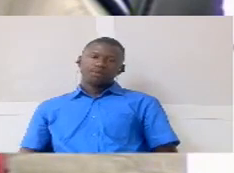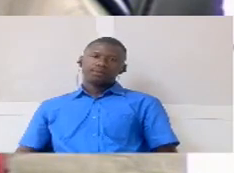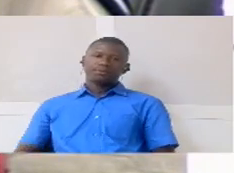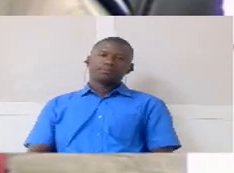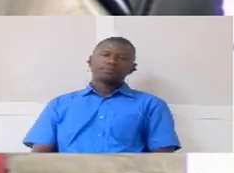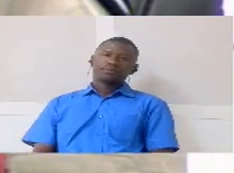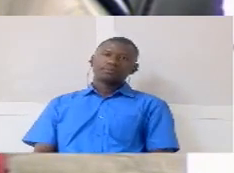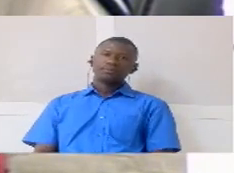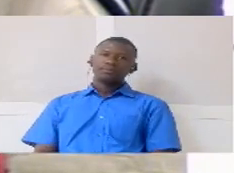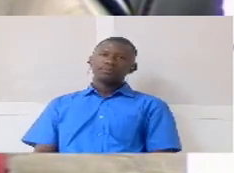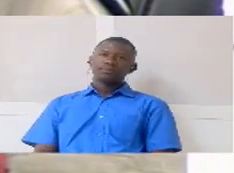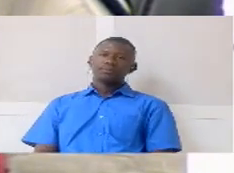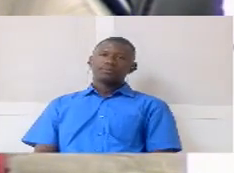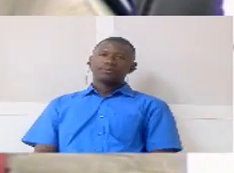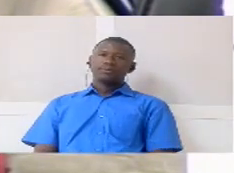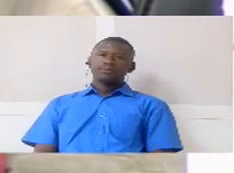jibe fodum wo yetara jele bang